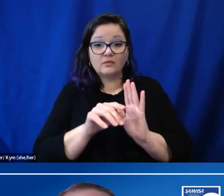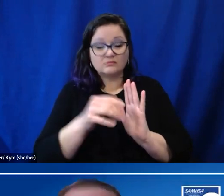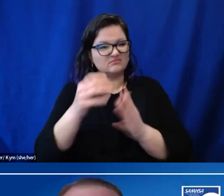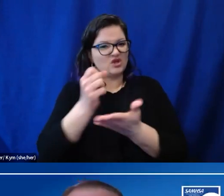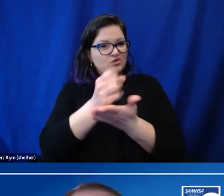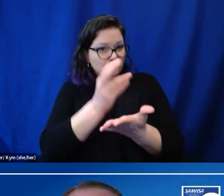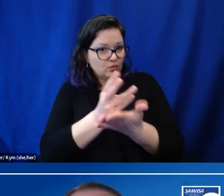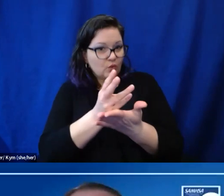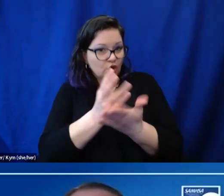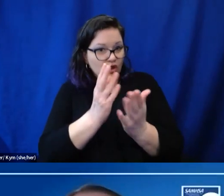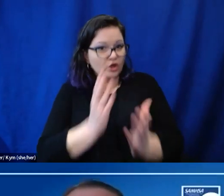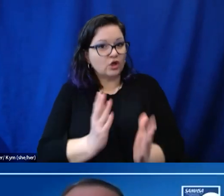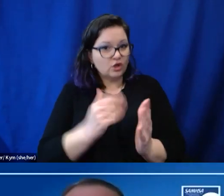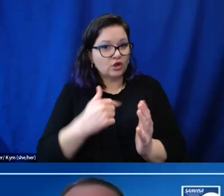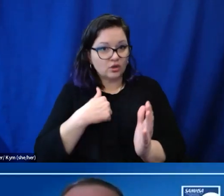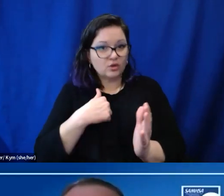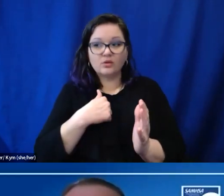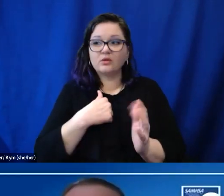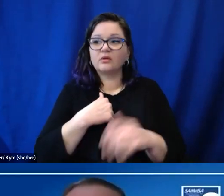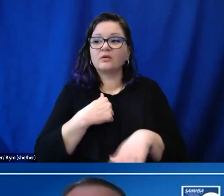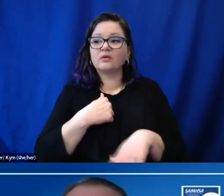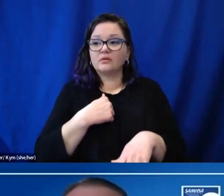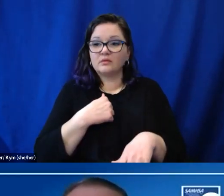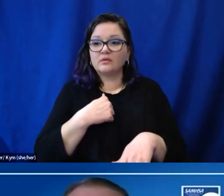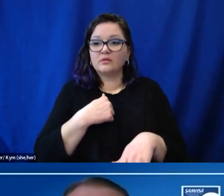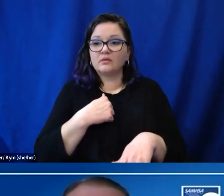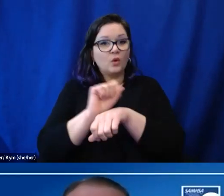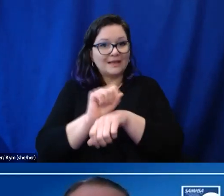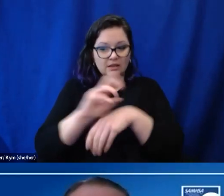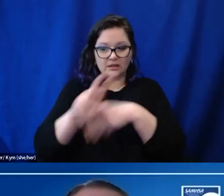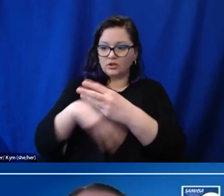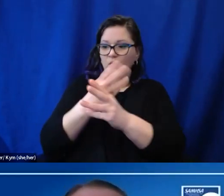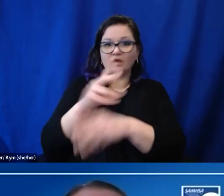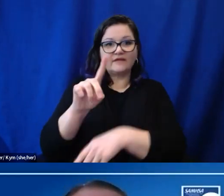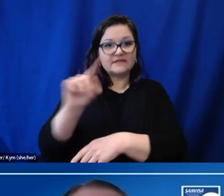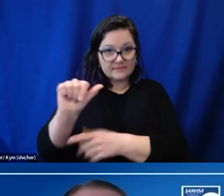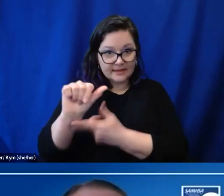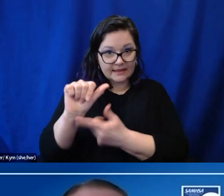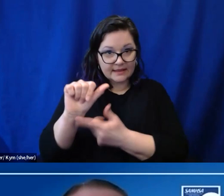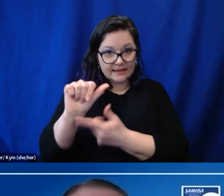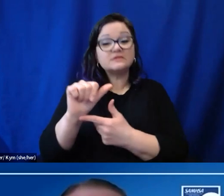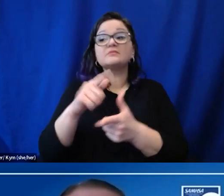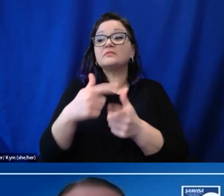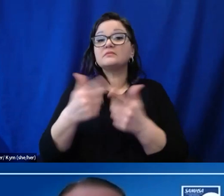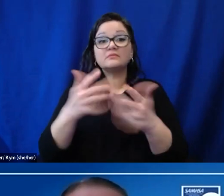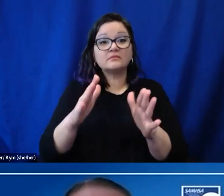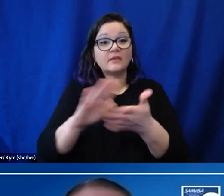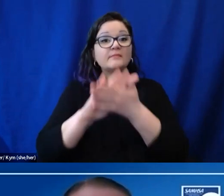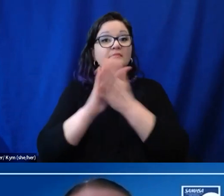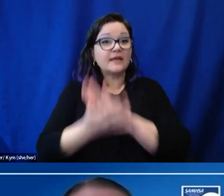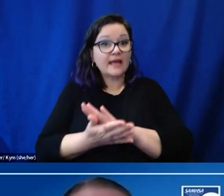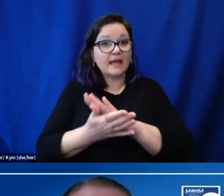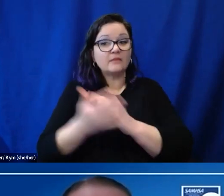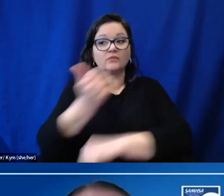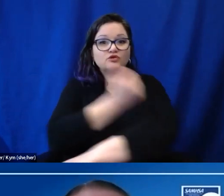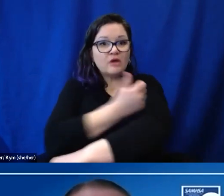worker working in the world of disabilities. And then I became a drug and alcohol addiction